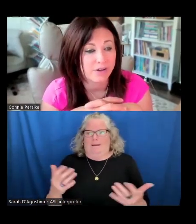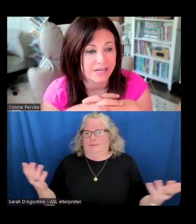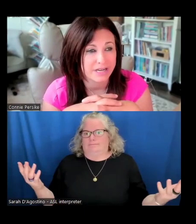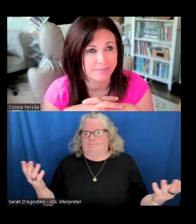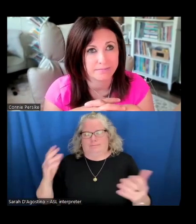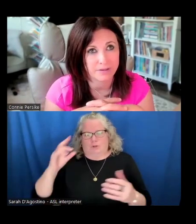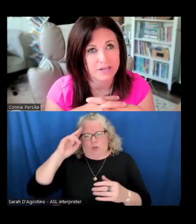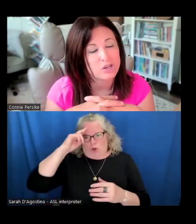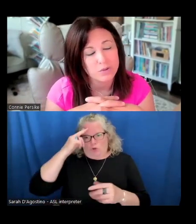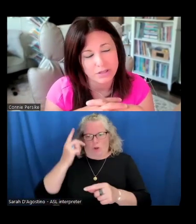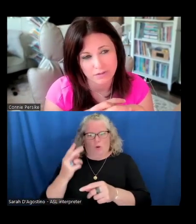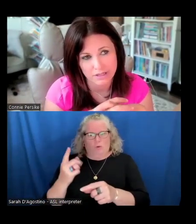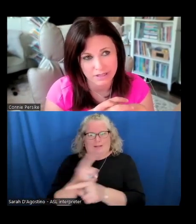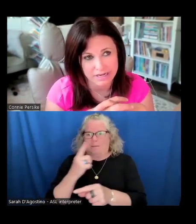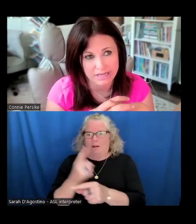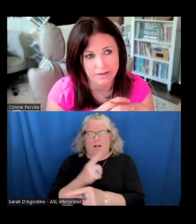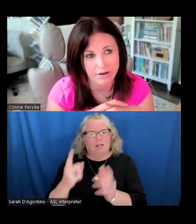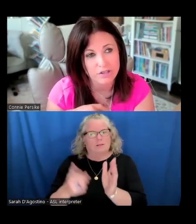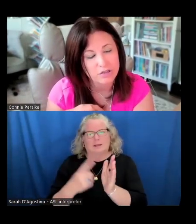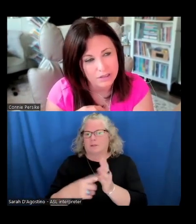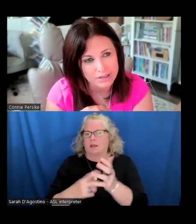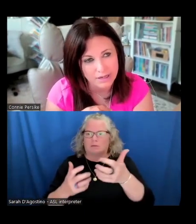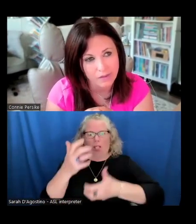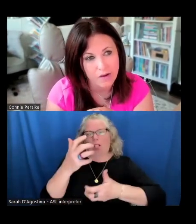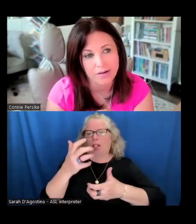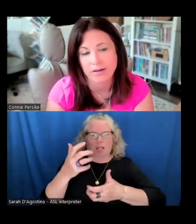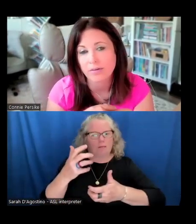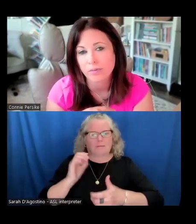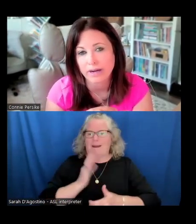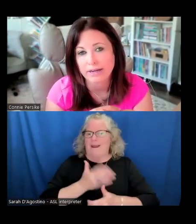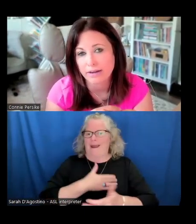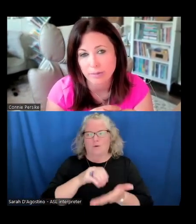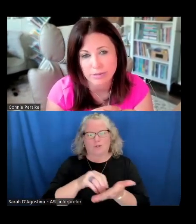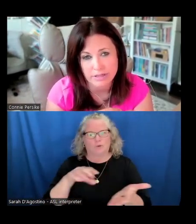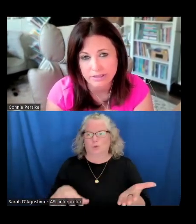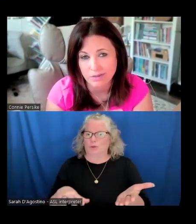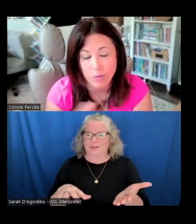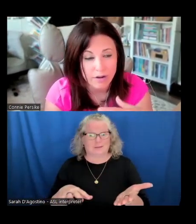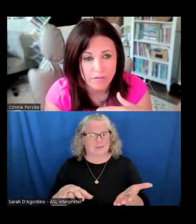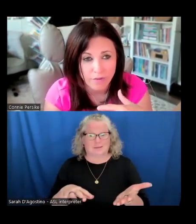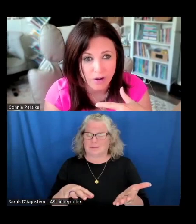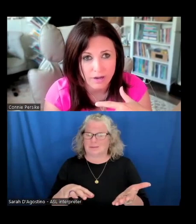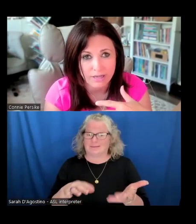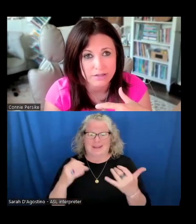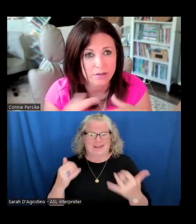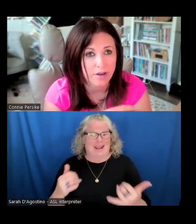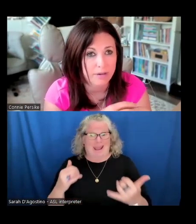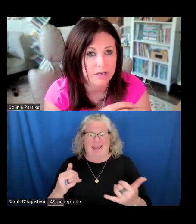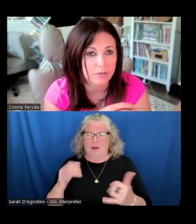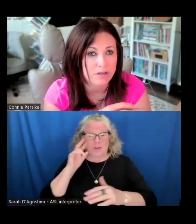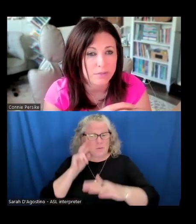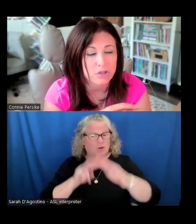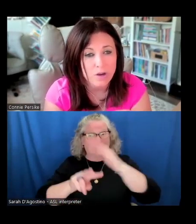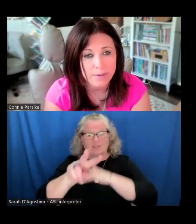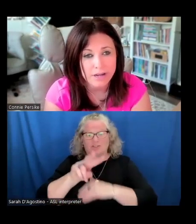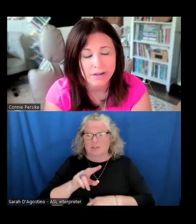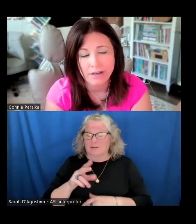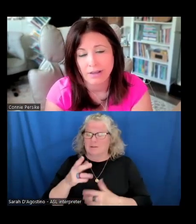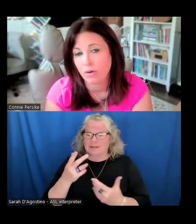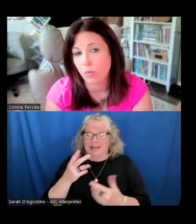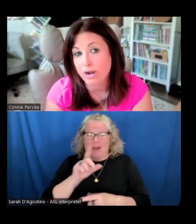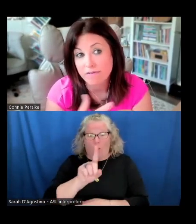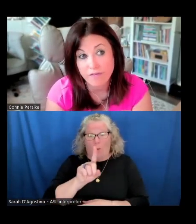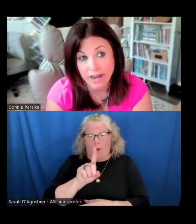aren't very conducive to the needs of our students any longer? Right now, they're predicting 1 in 4 kids are coming to us with